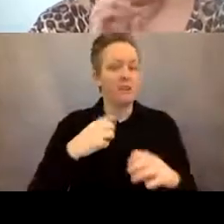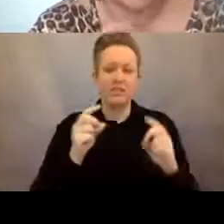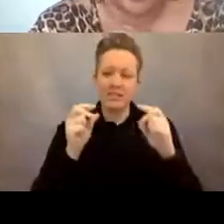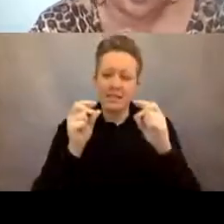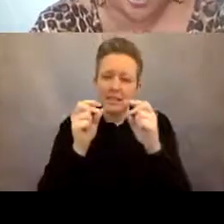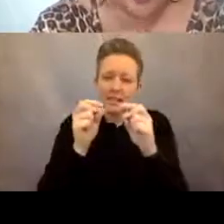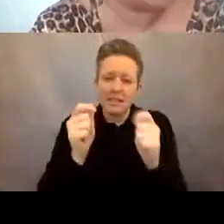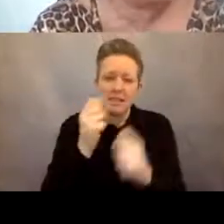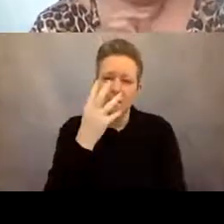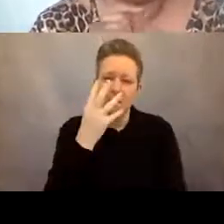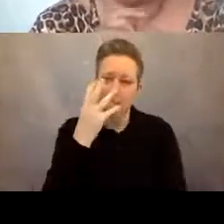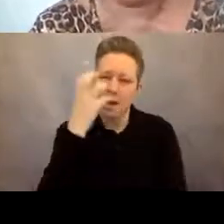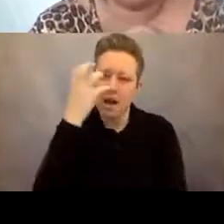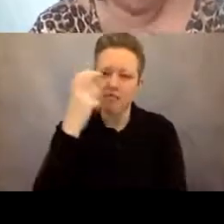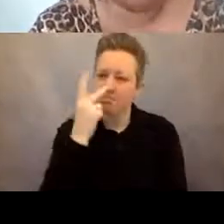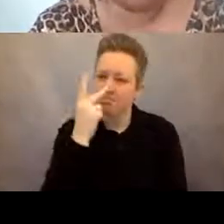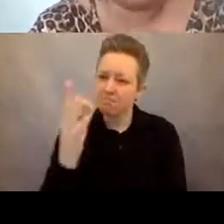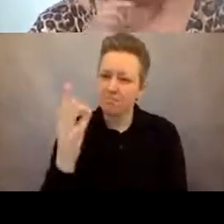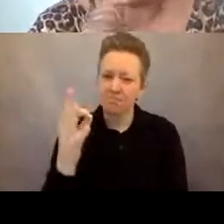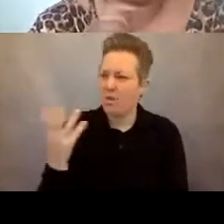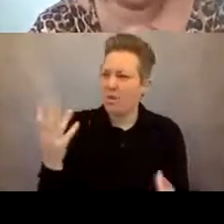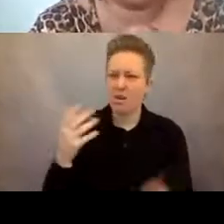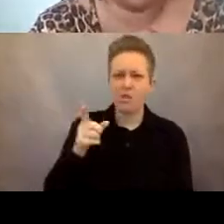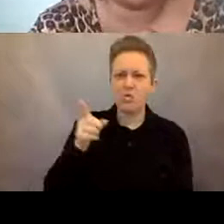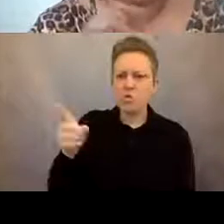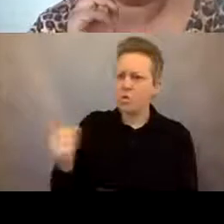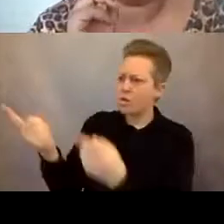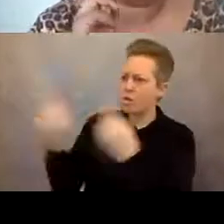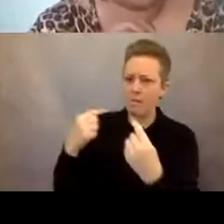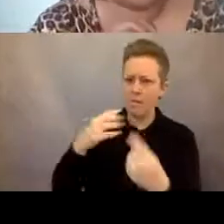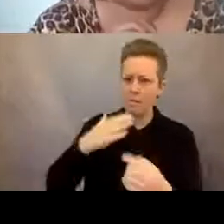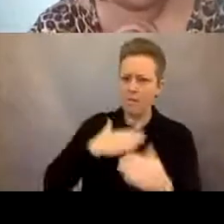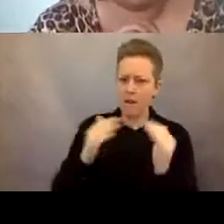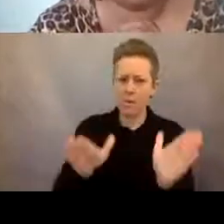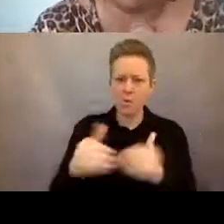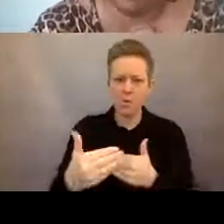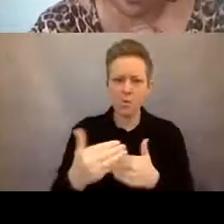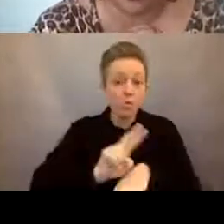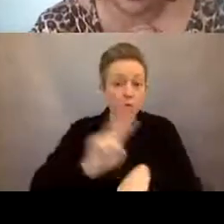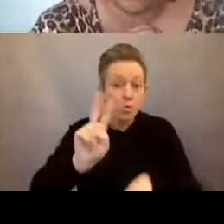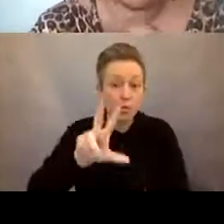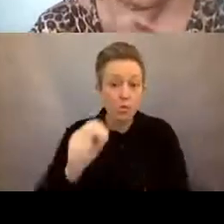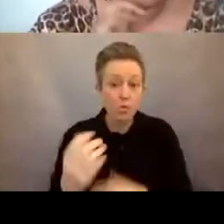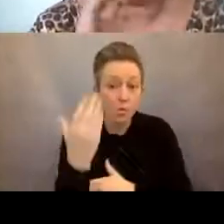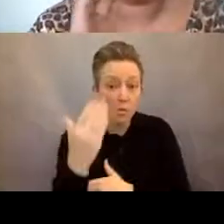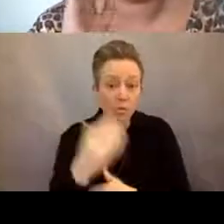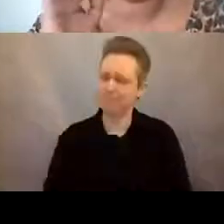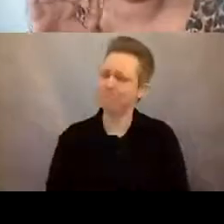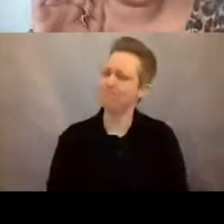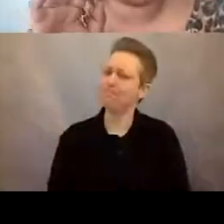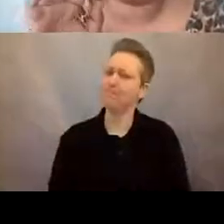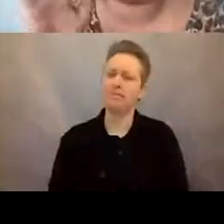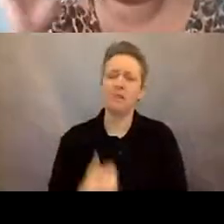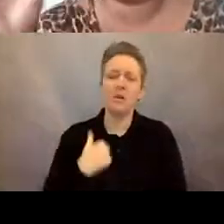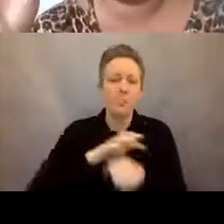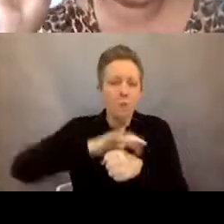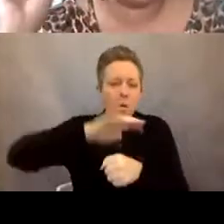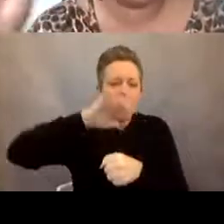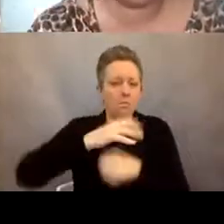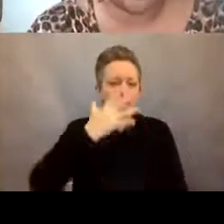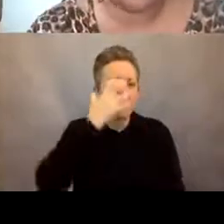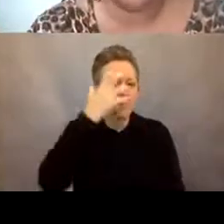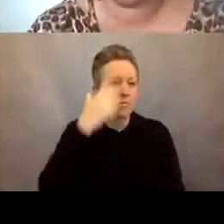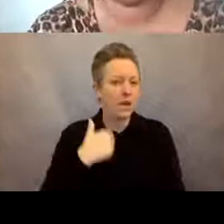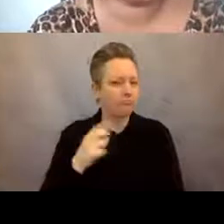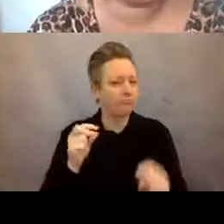the audacity to try to come in our room at 2:30, waking me up in the process. I was enraged that someone had